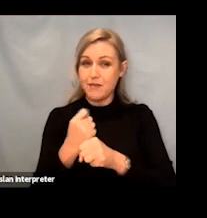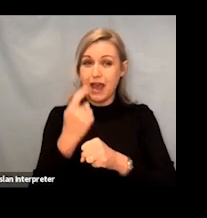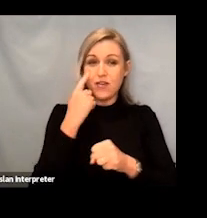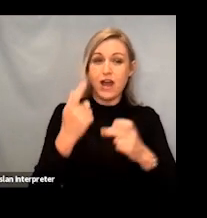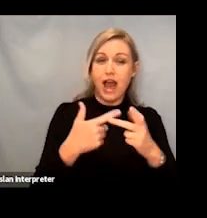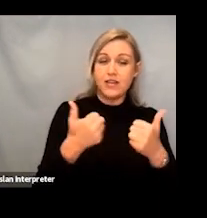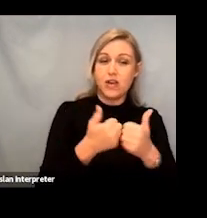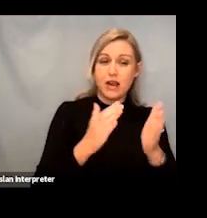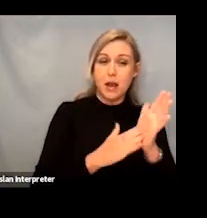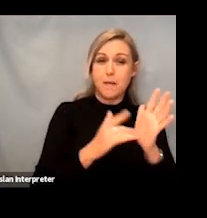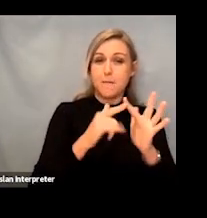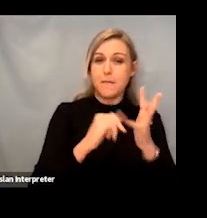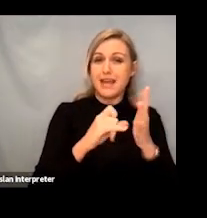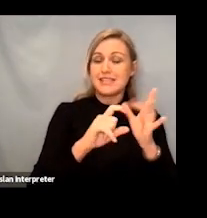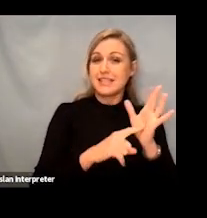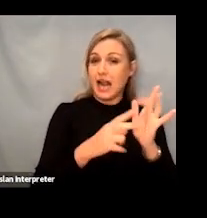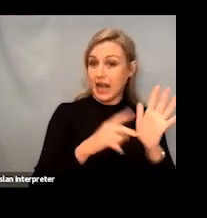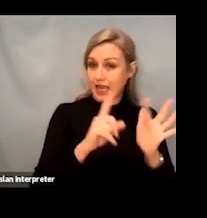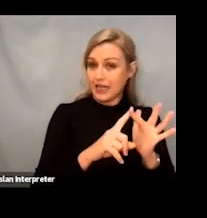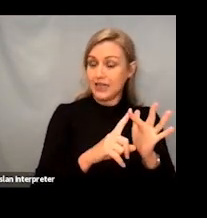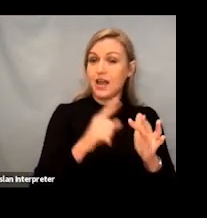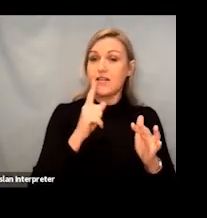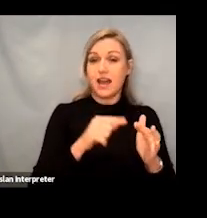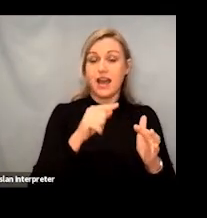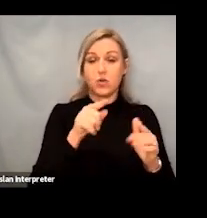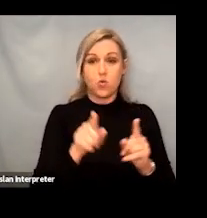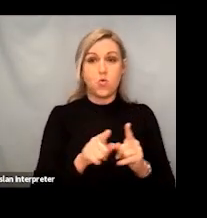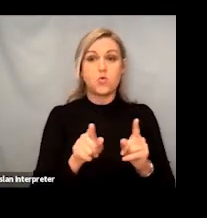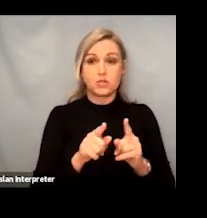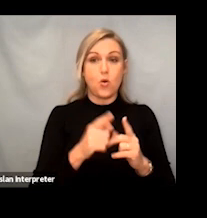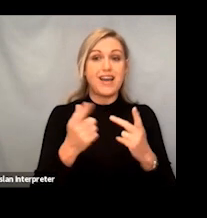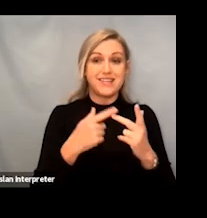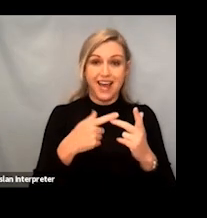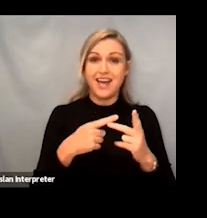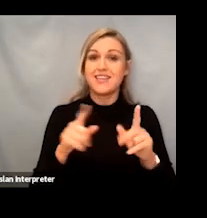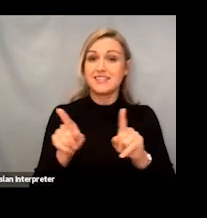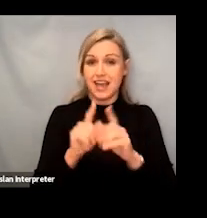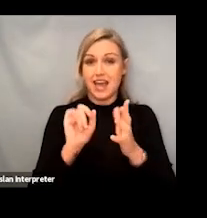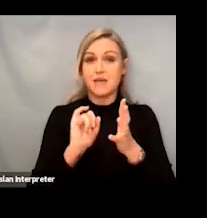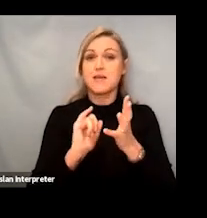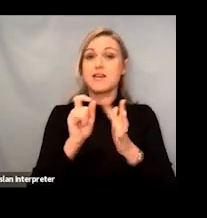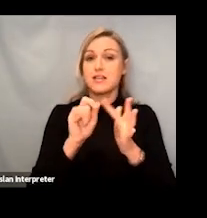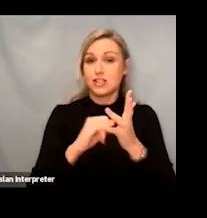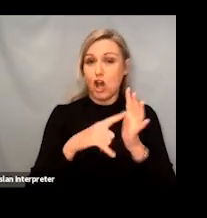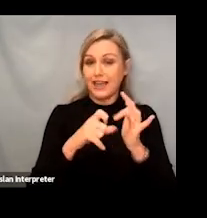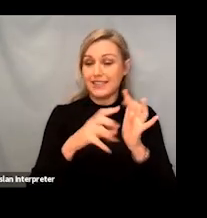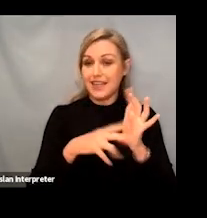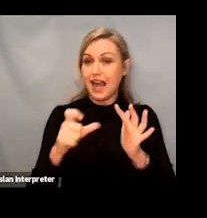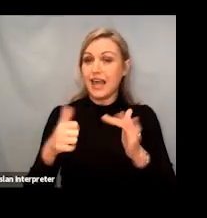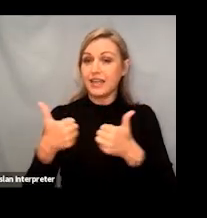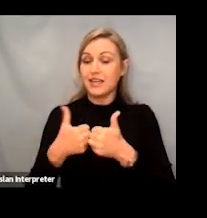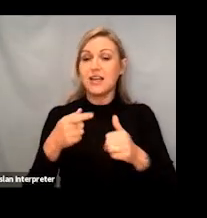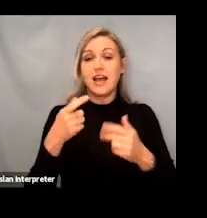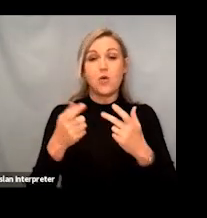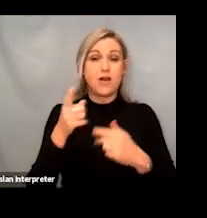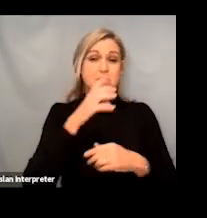its psychoactivity, its subjective effects, it's another psychedelic compound, the one taken by Aldous Huxley when he